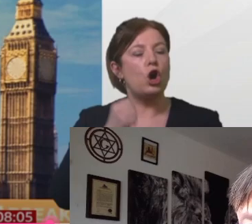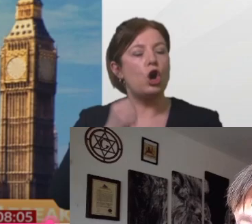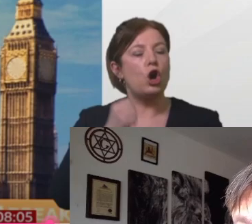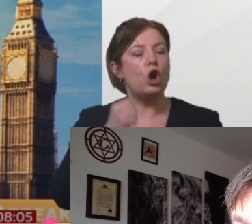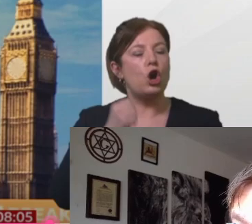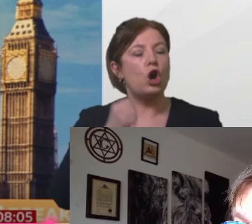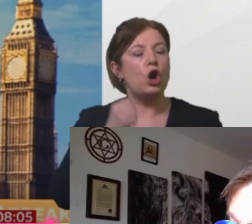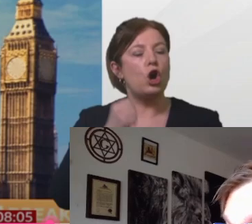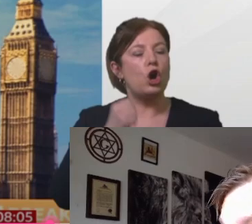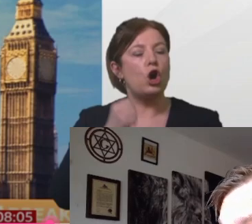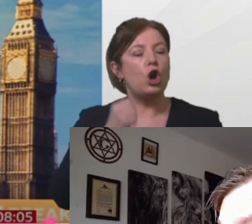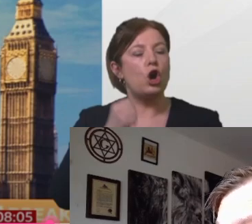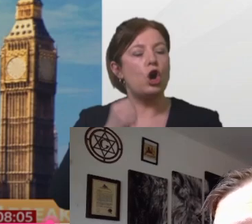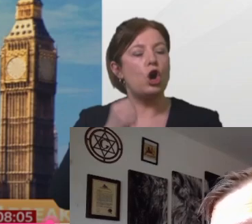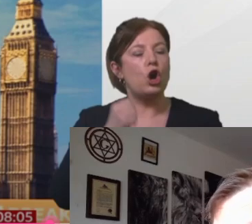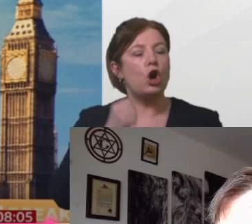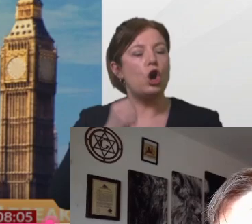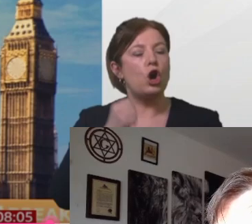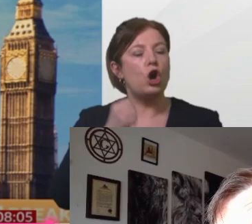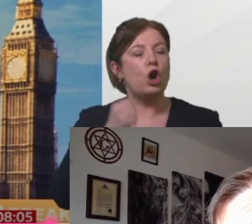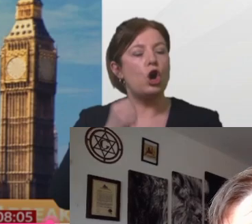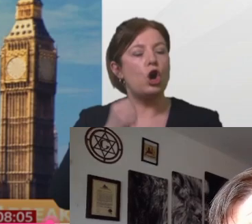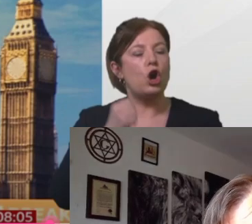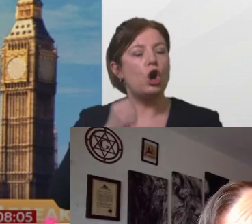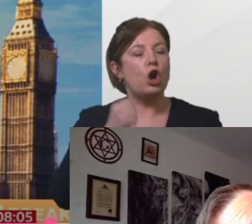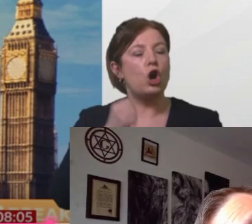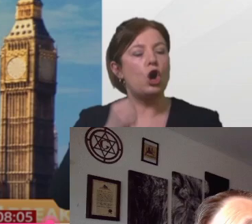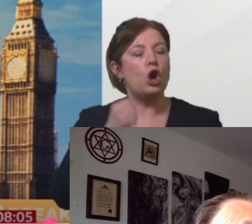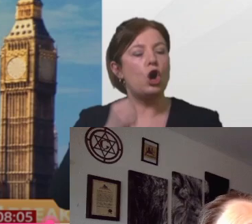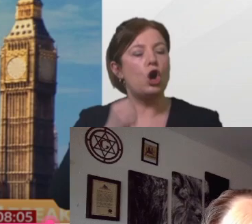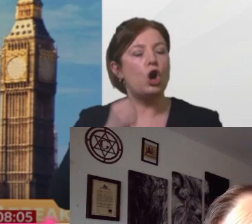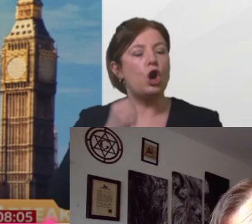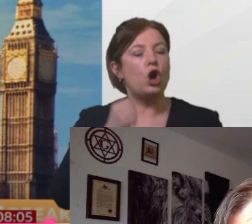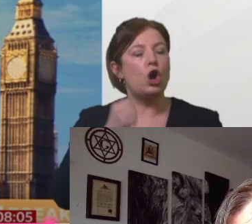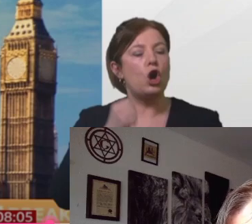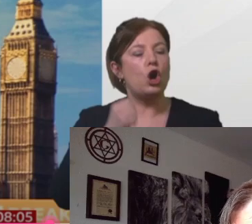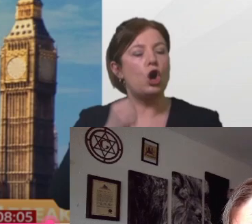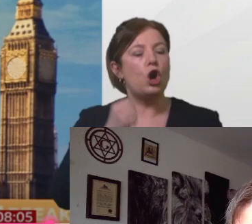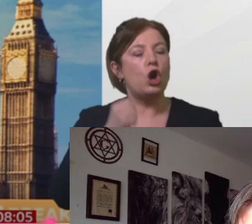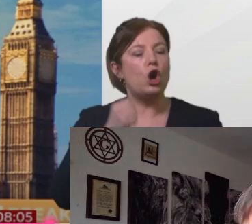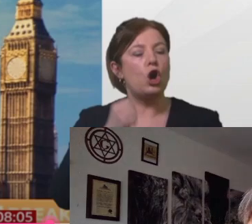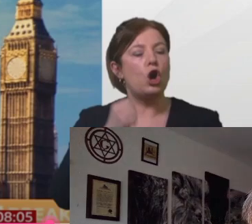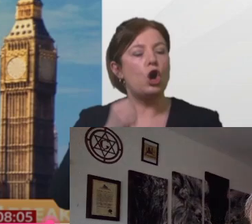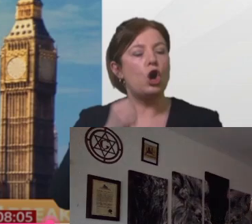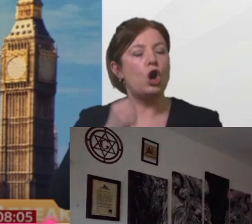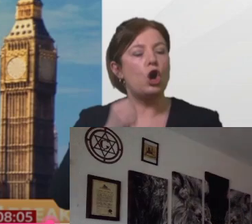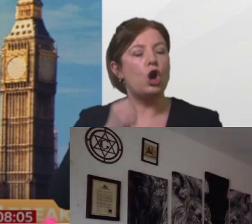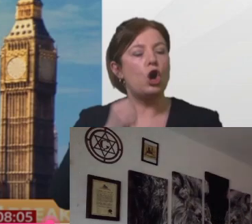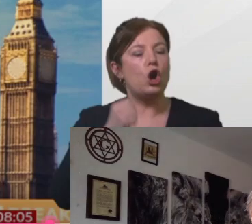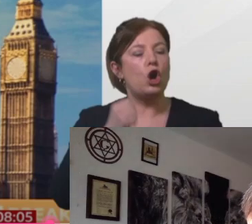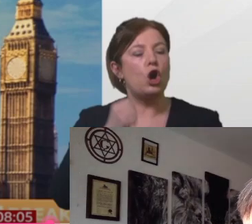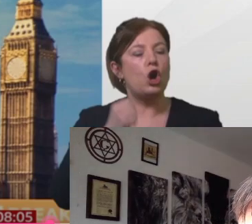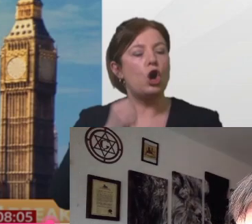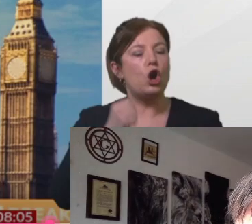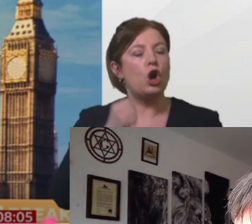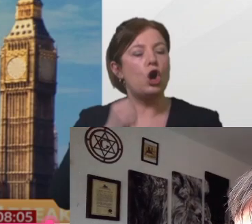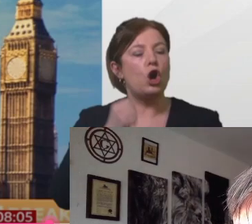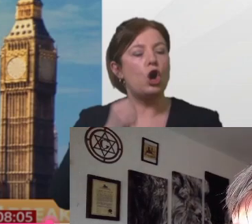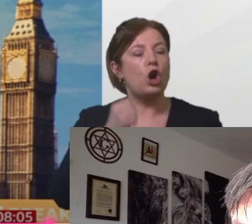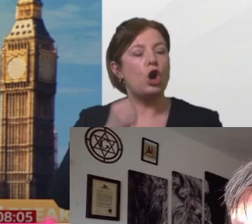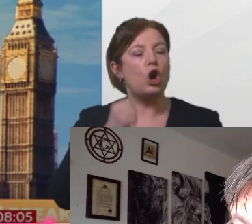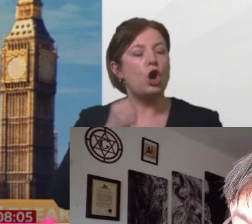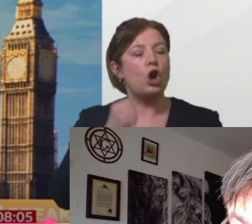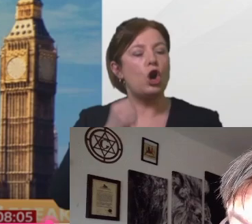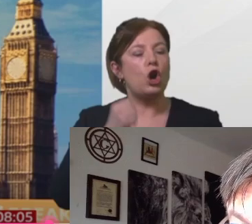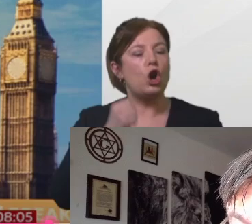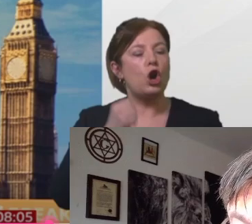religious belief over abortion and shit. That's fucking extreme in anybody's fucking... It's not only extreme, that